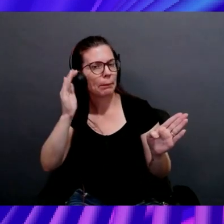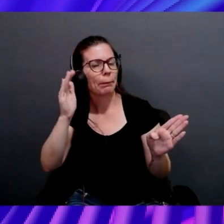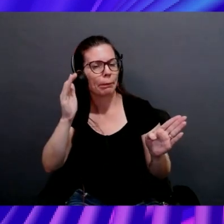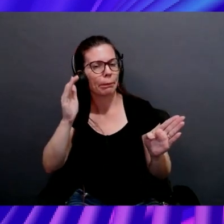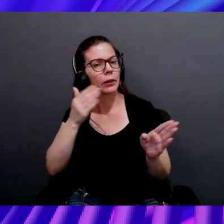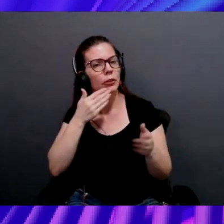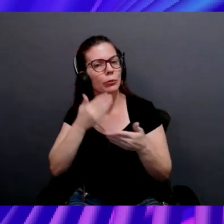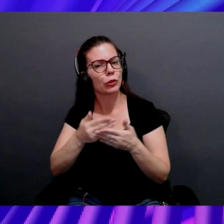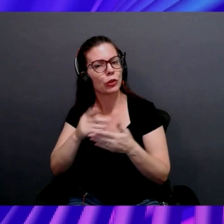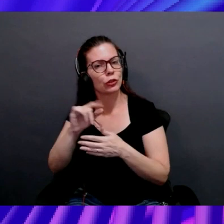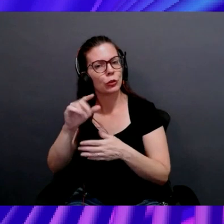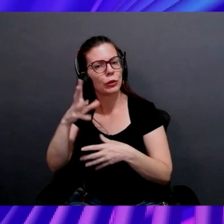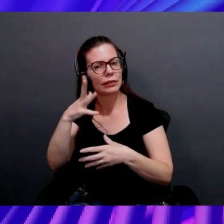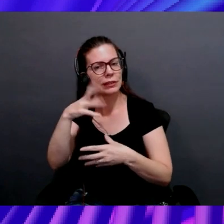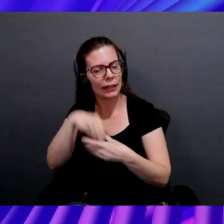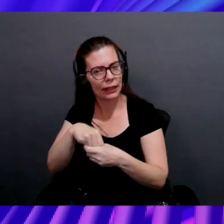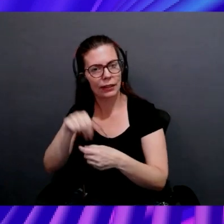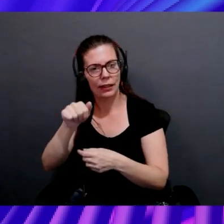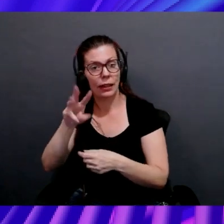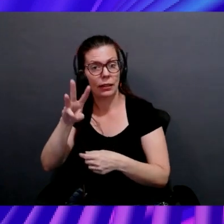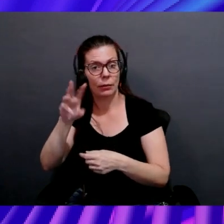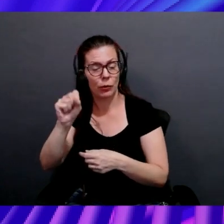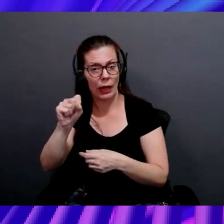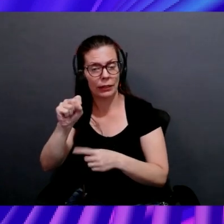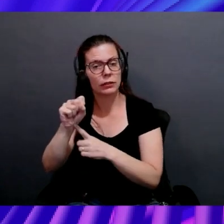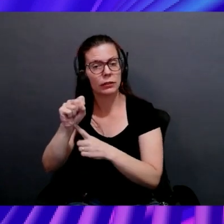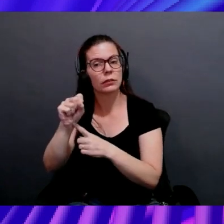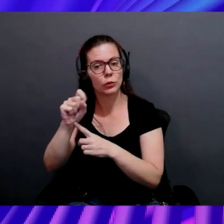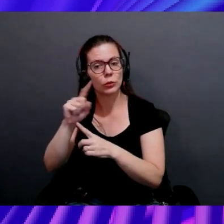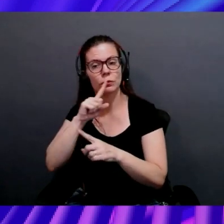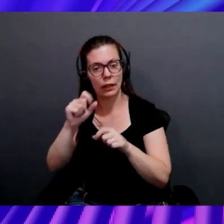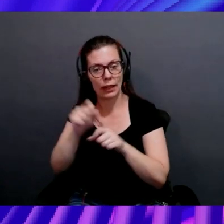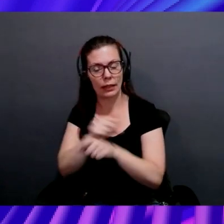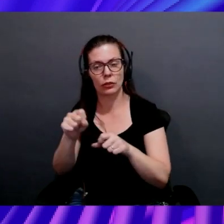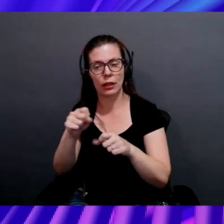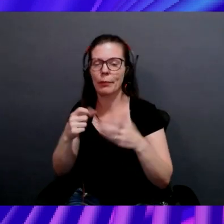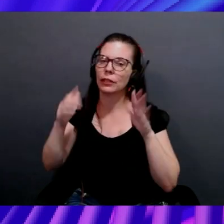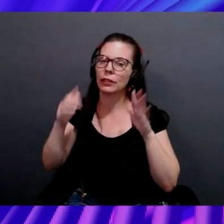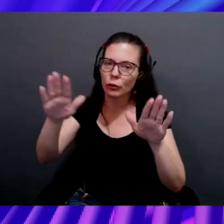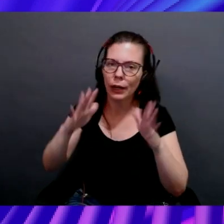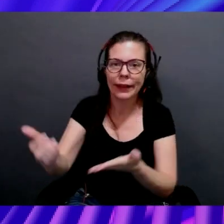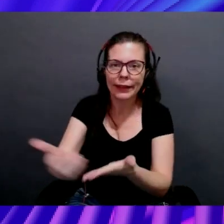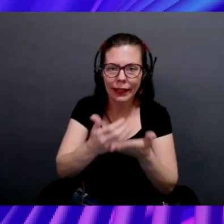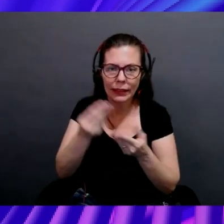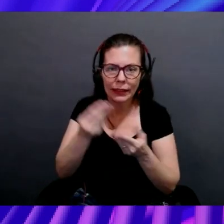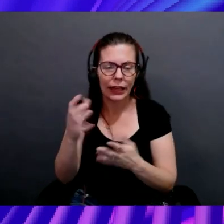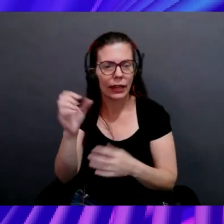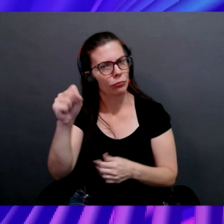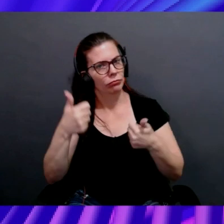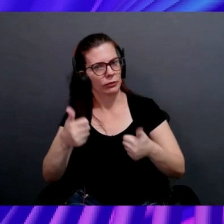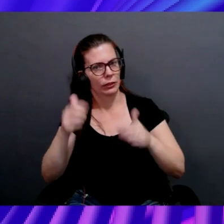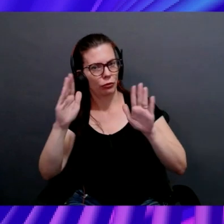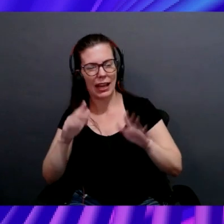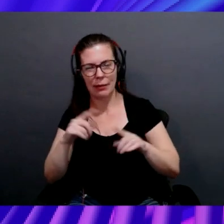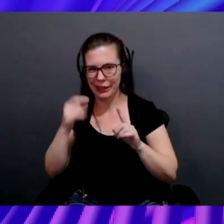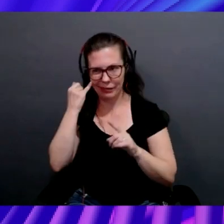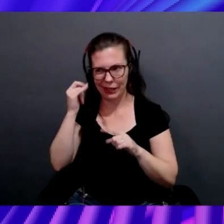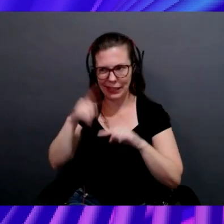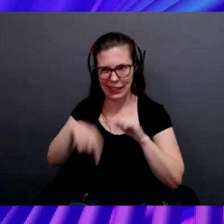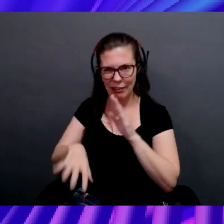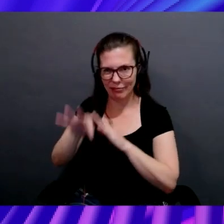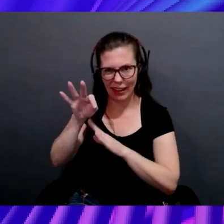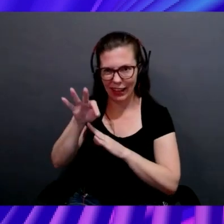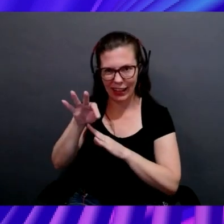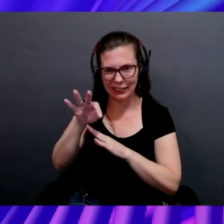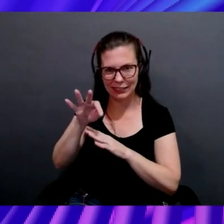built into AWS to actually, it's great to collect the data, but if I can't actually find anything within that data,